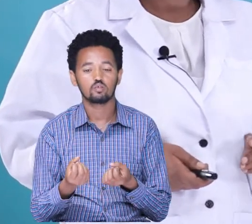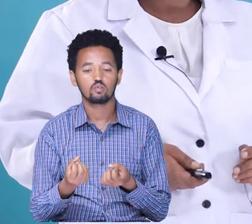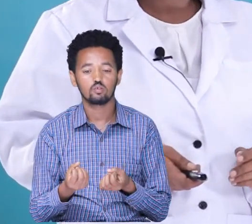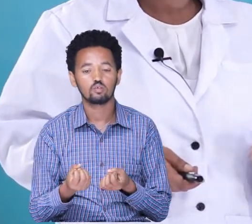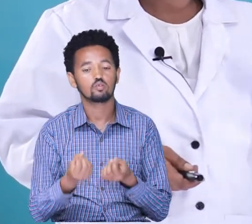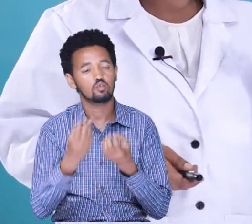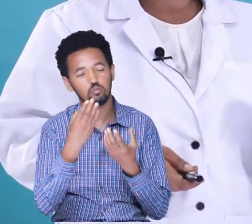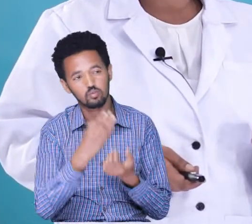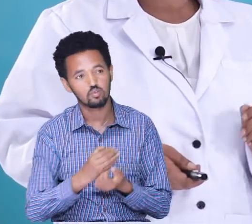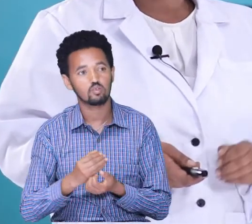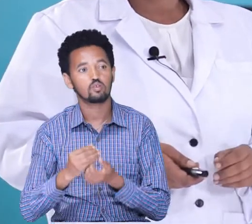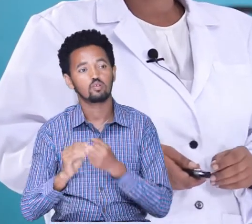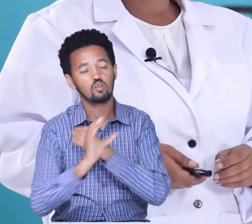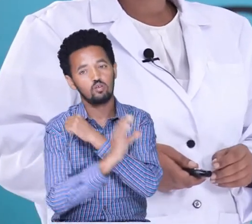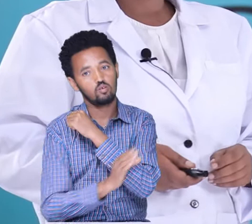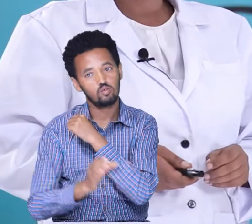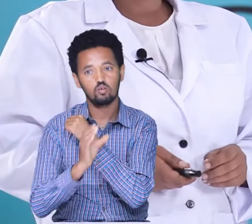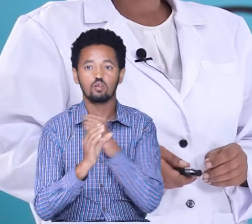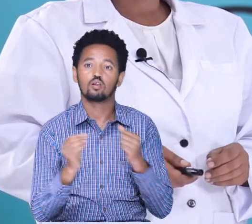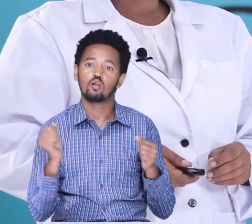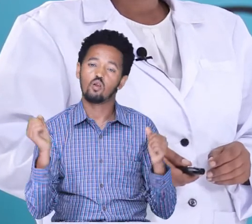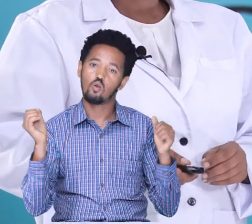winds, and local winds.